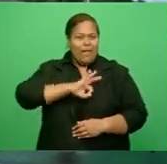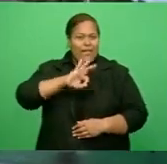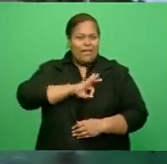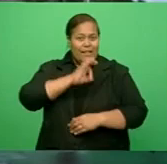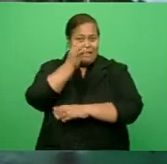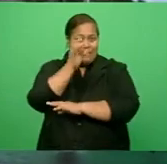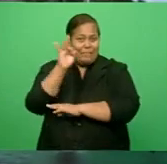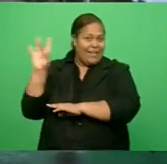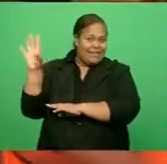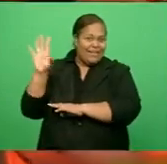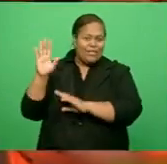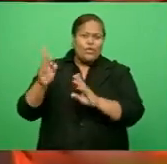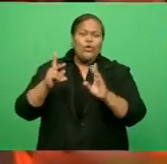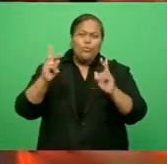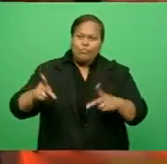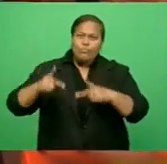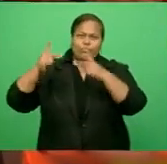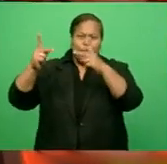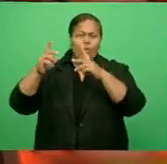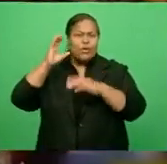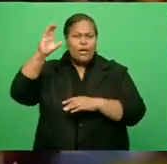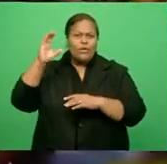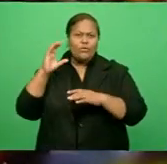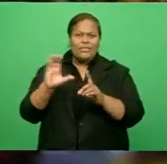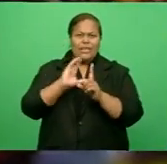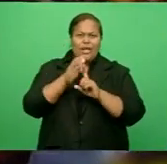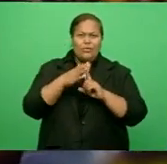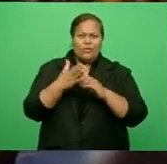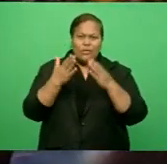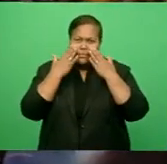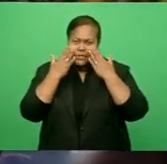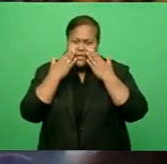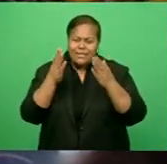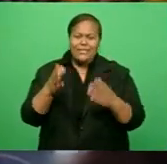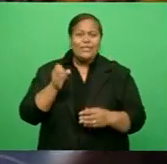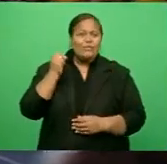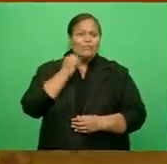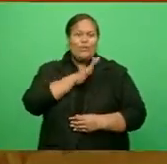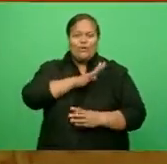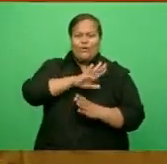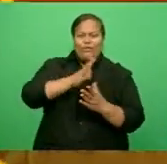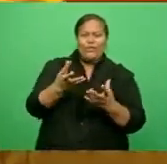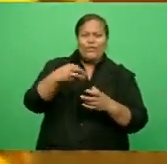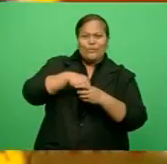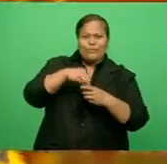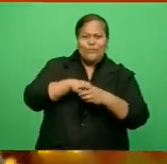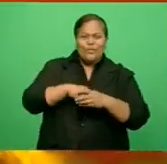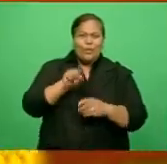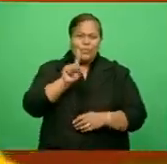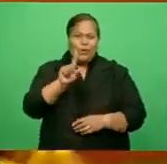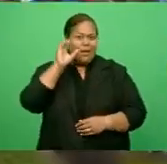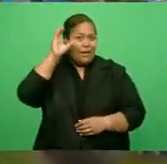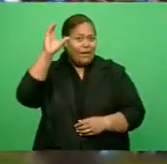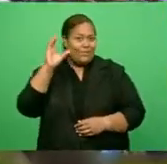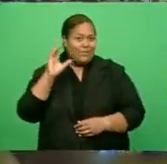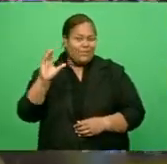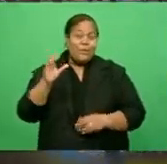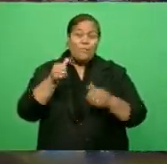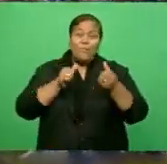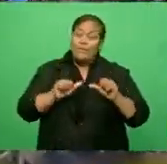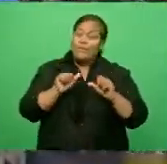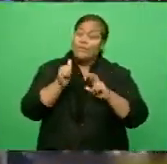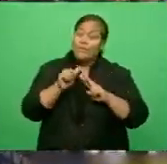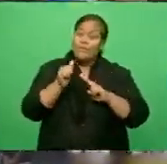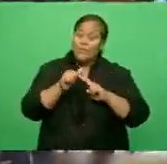promoting the country's culture of appreciation and the spirit of inclusivity of one nation. The president also stressed